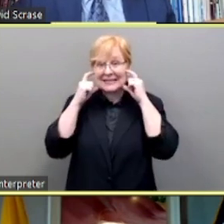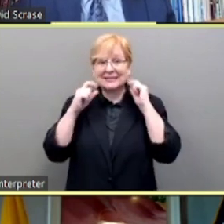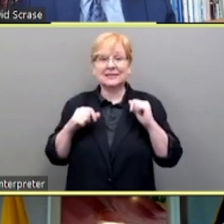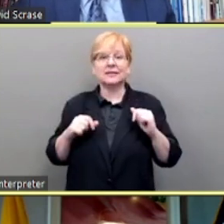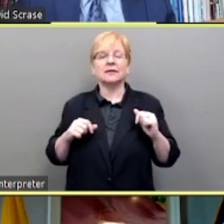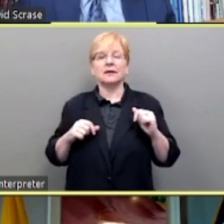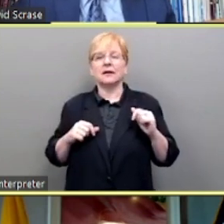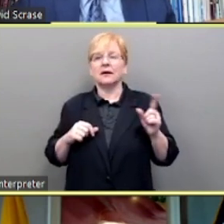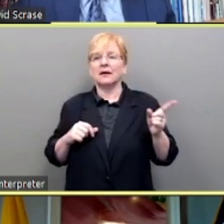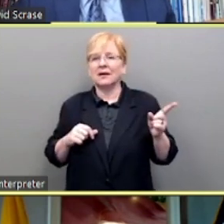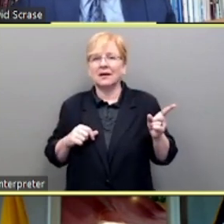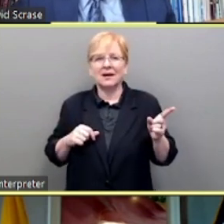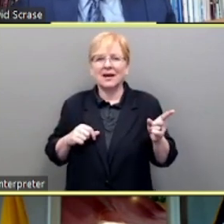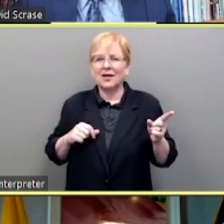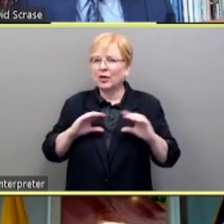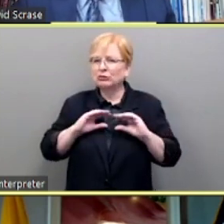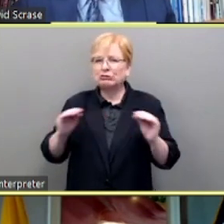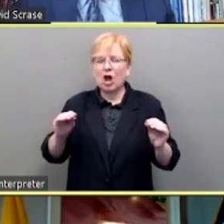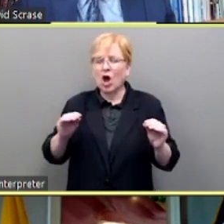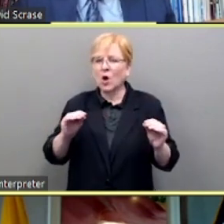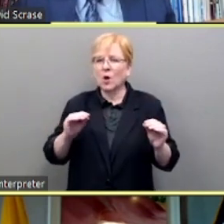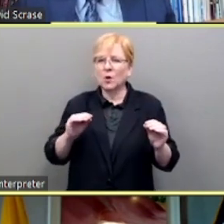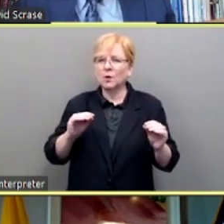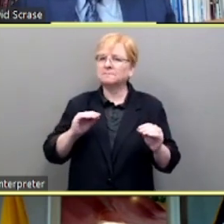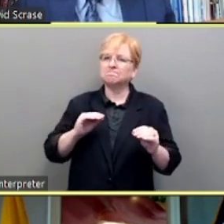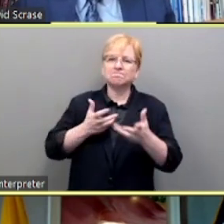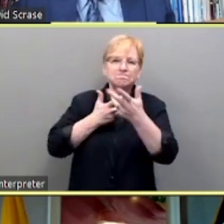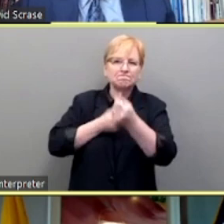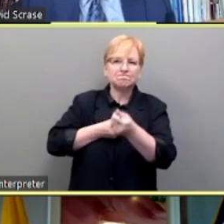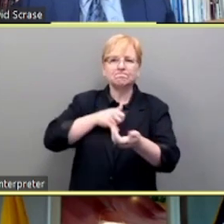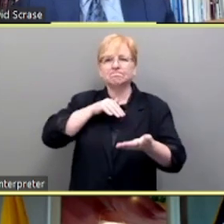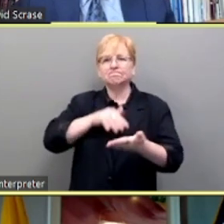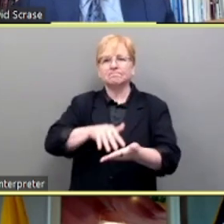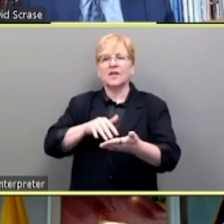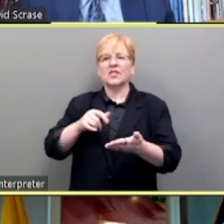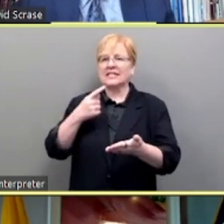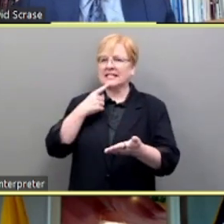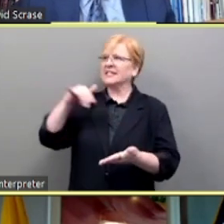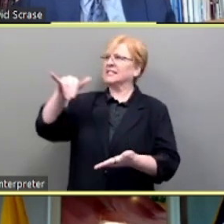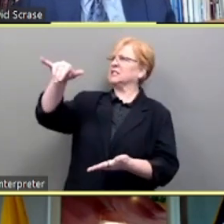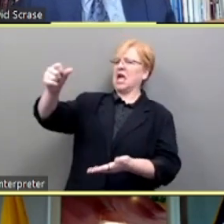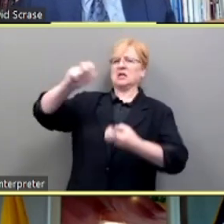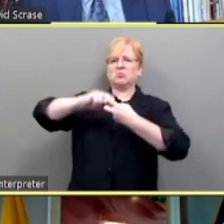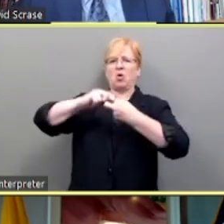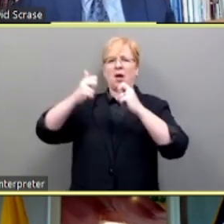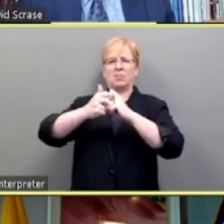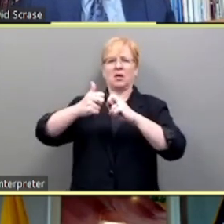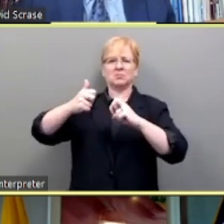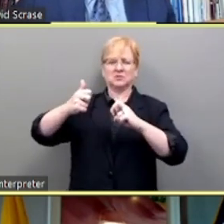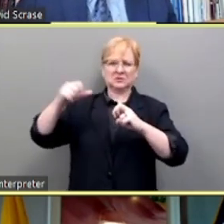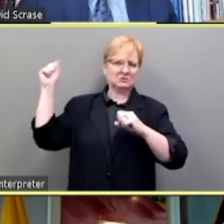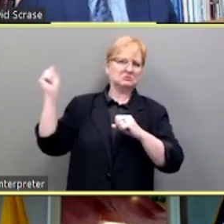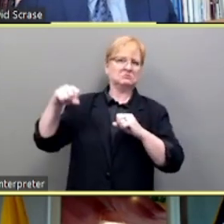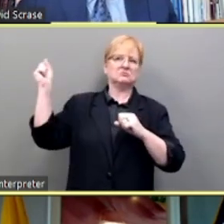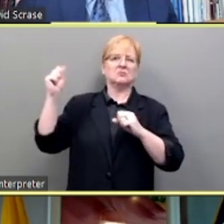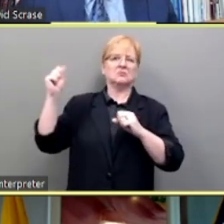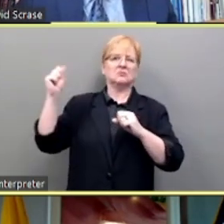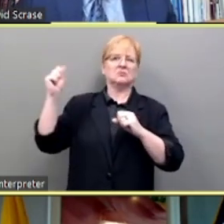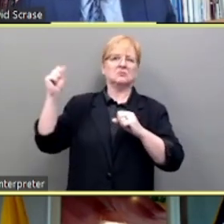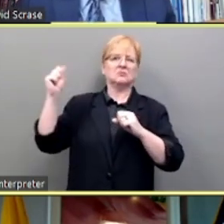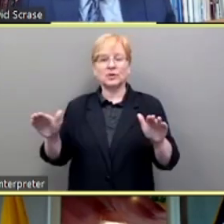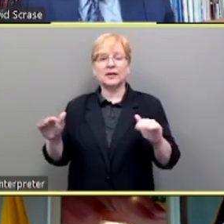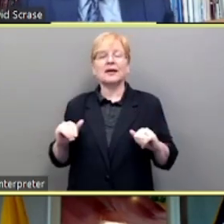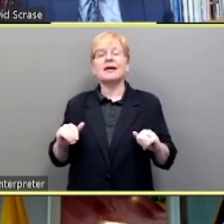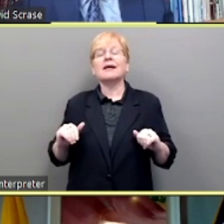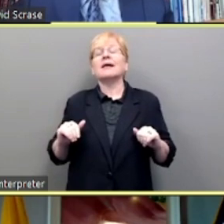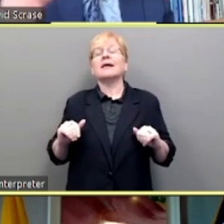no reliable studies that show any problems whatsoever in kids. There are some unreliable studies, and even a few that